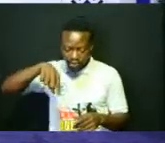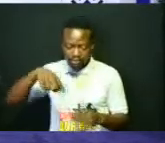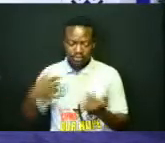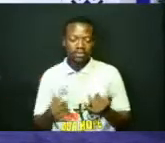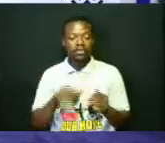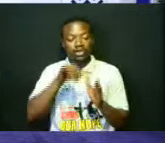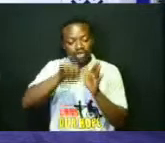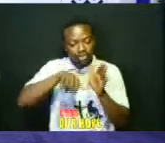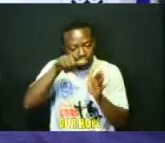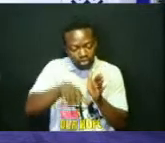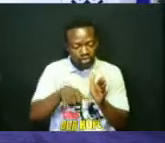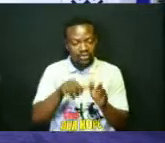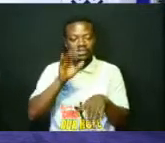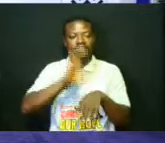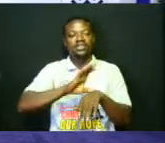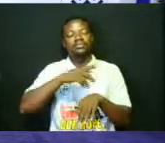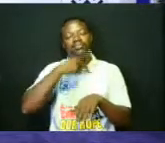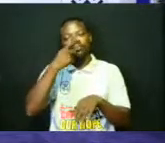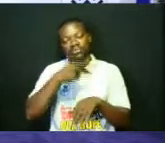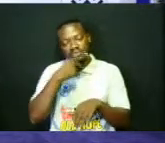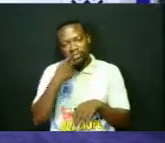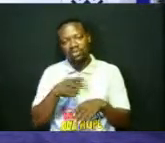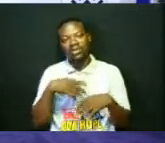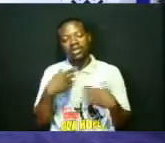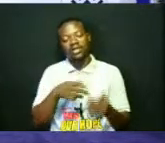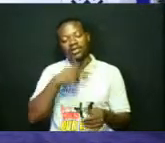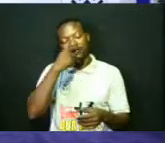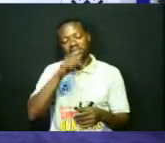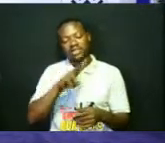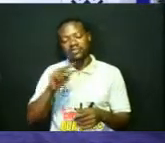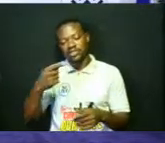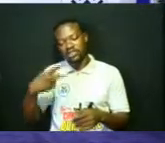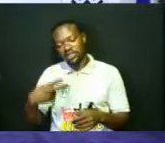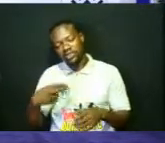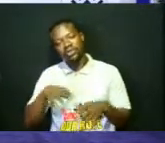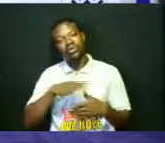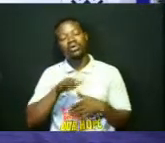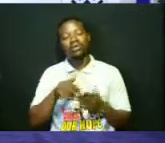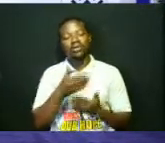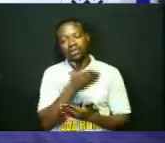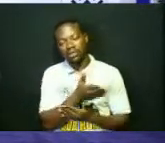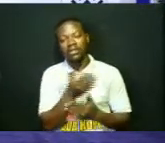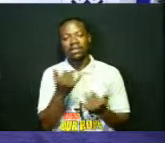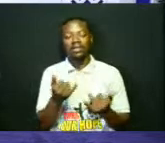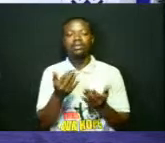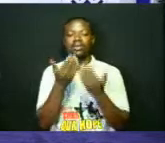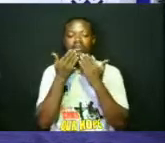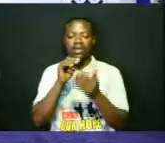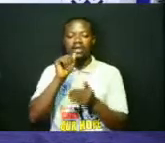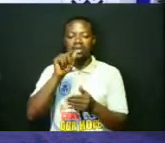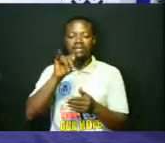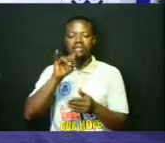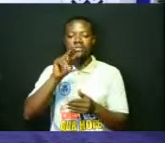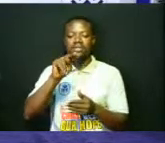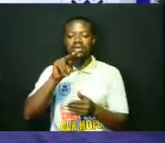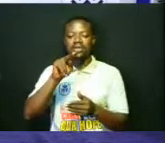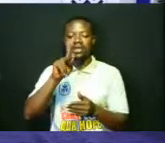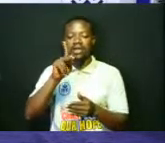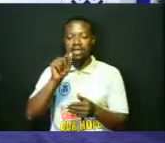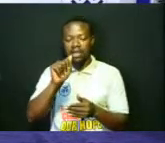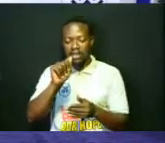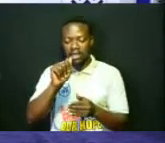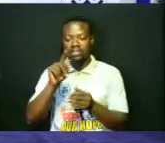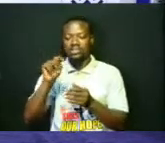handles are the Church of Pentecost and then Pen TV GH. We are very, very grateful to Atinka TV for the